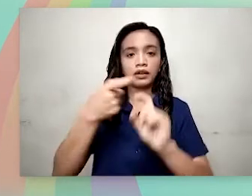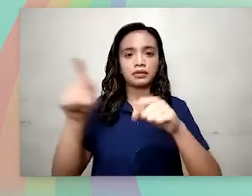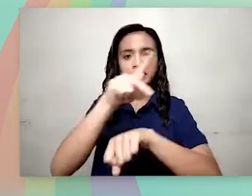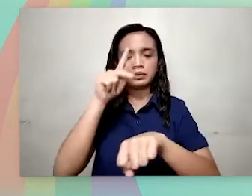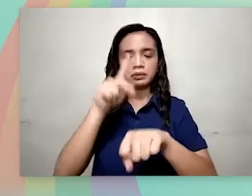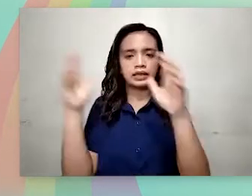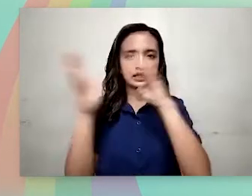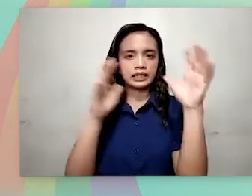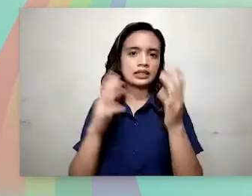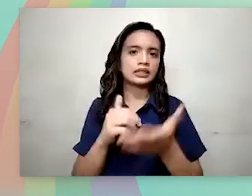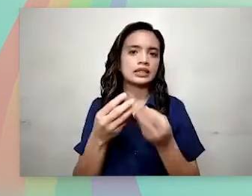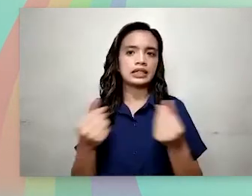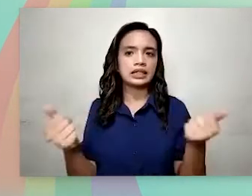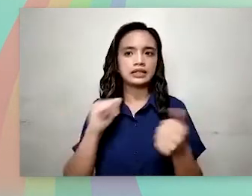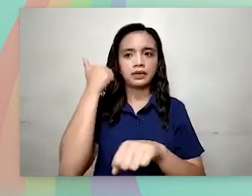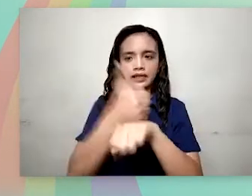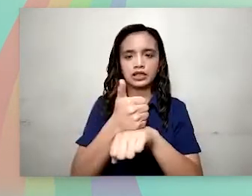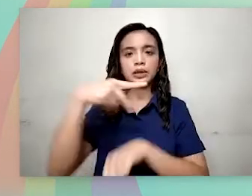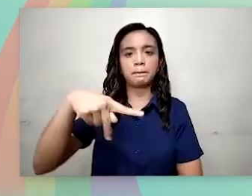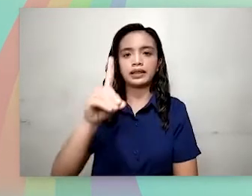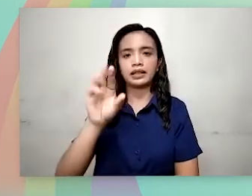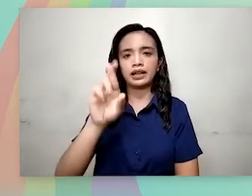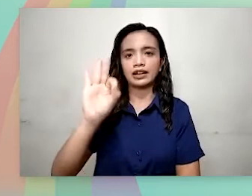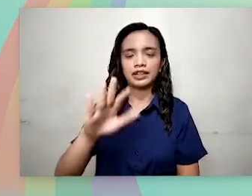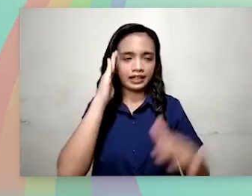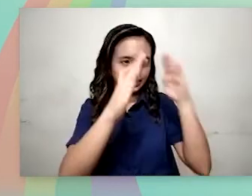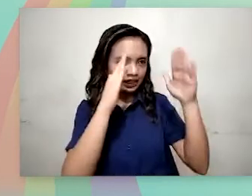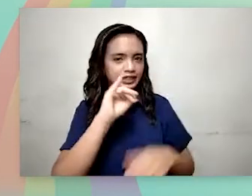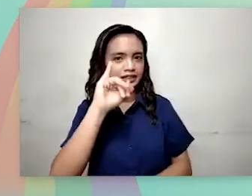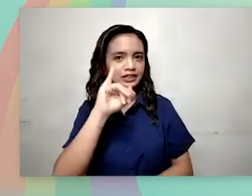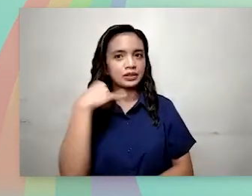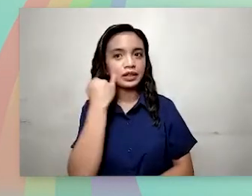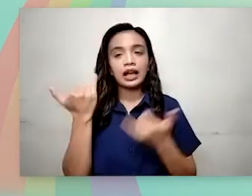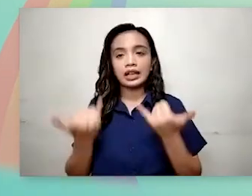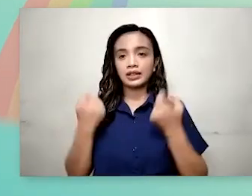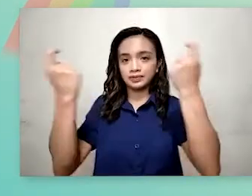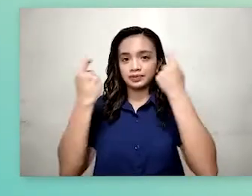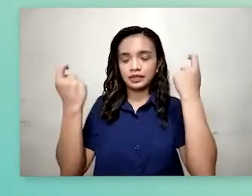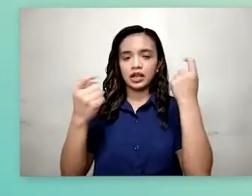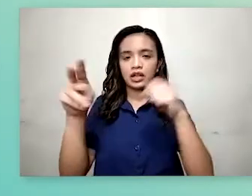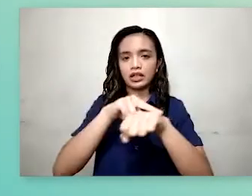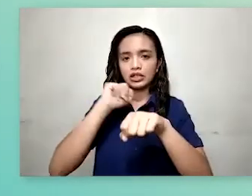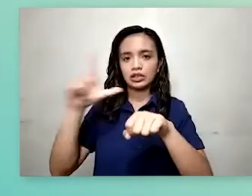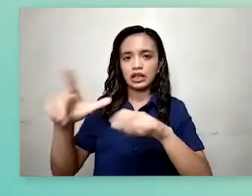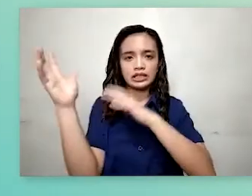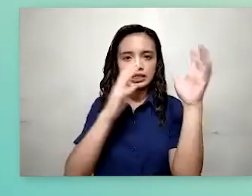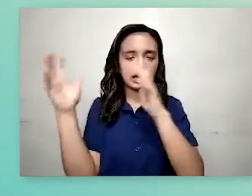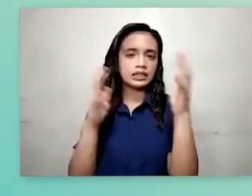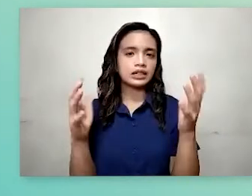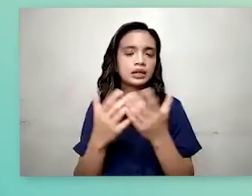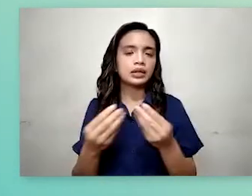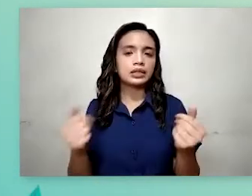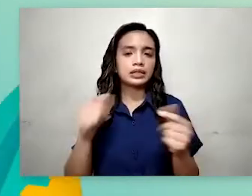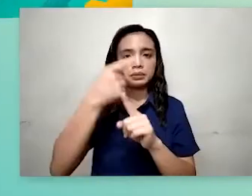from Philippine Disaster Resilience Foundation. Hi, Jonna. All right, so as we are celebrating the National Disaster Resilience Month,